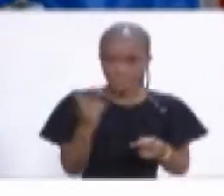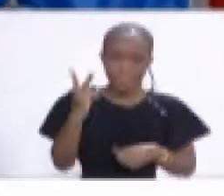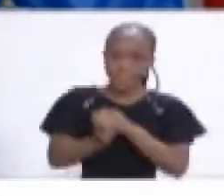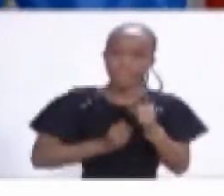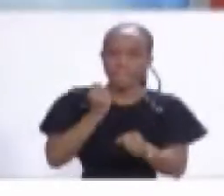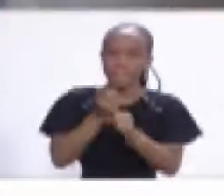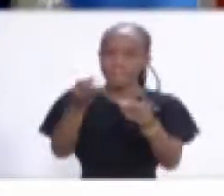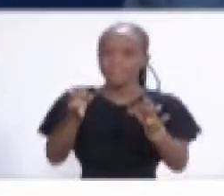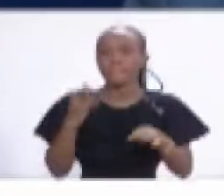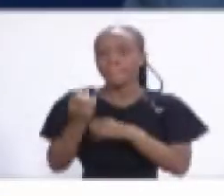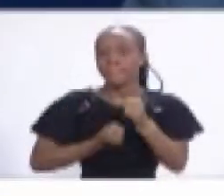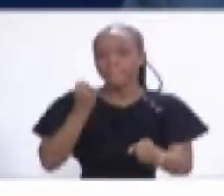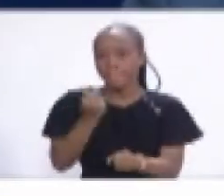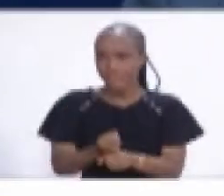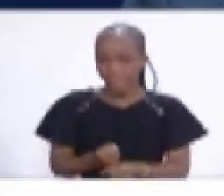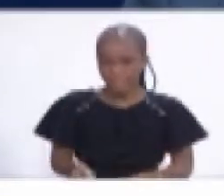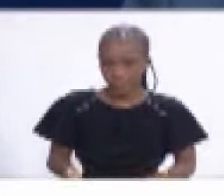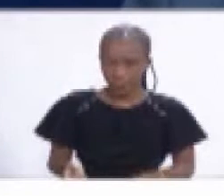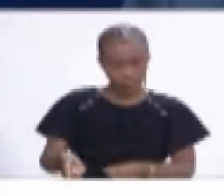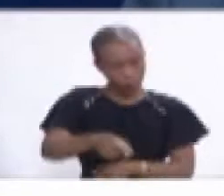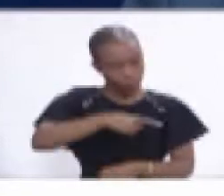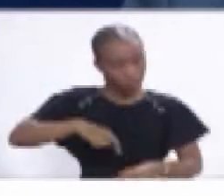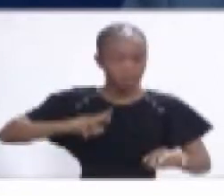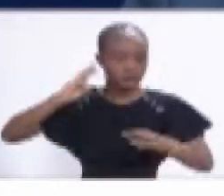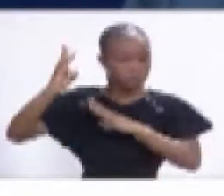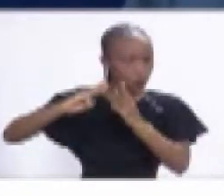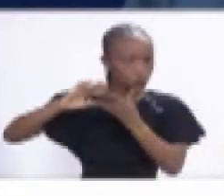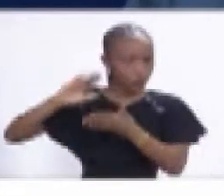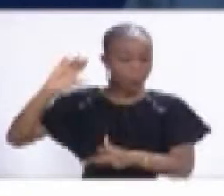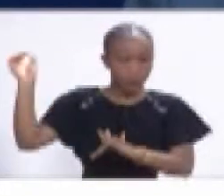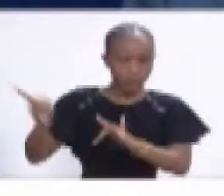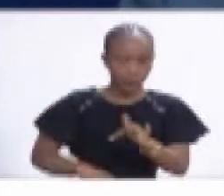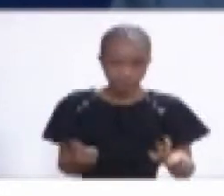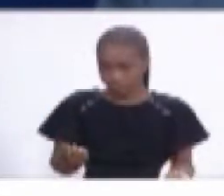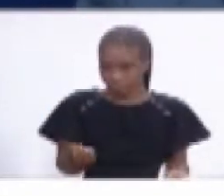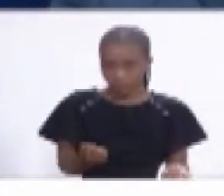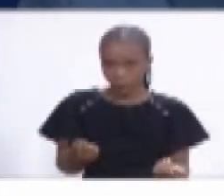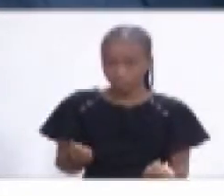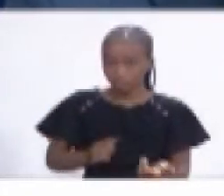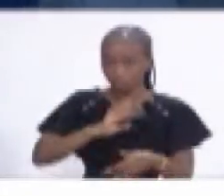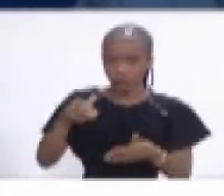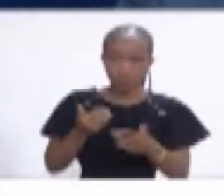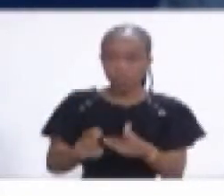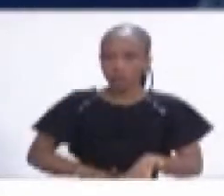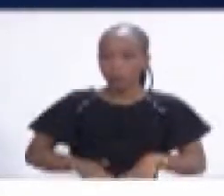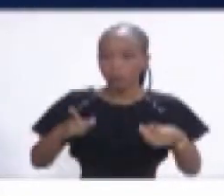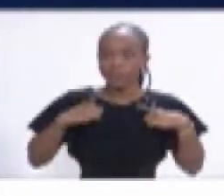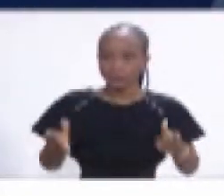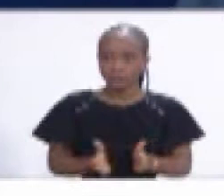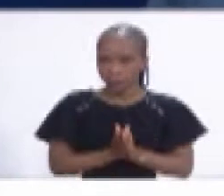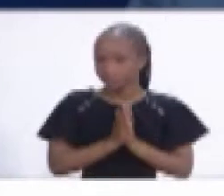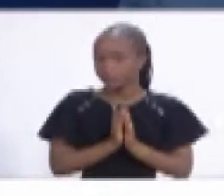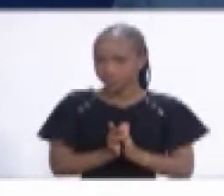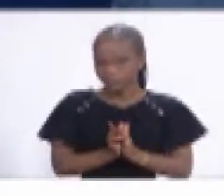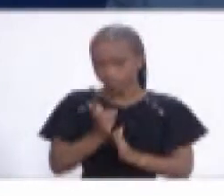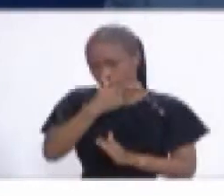2021-2022 financial year. We are deeply worried that despite the shocks to all aspects of life and livelihoods